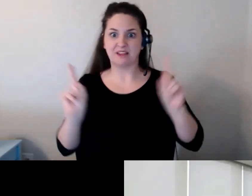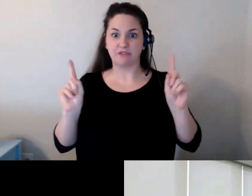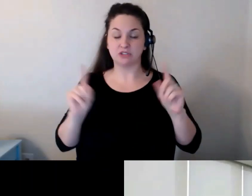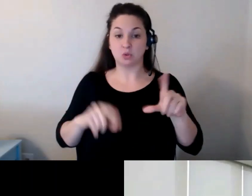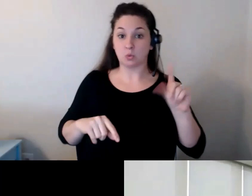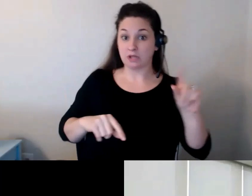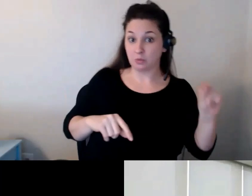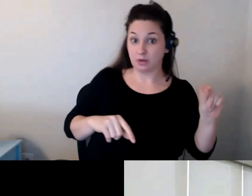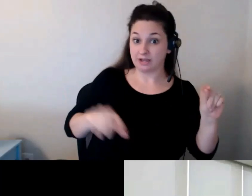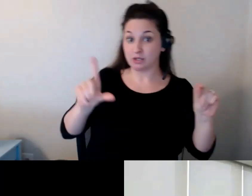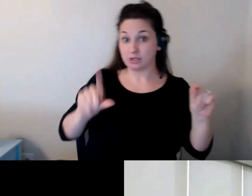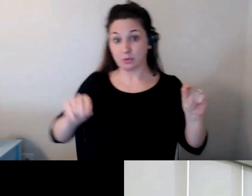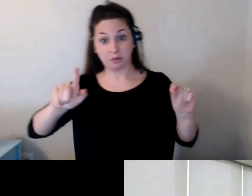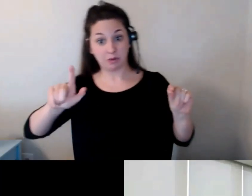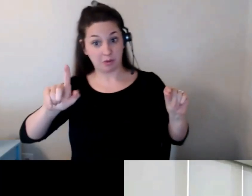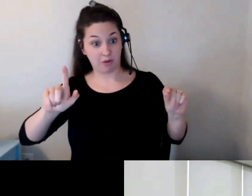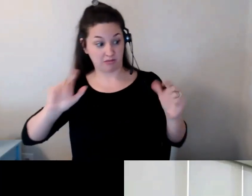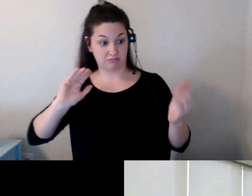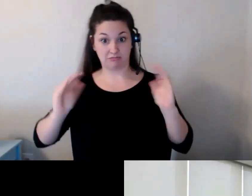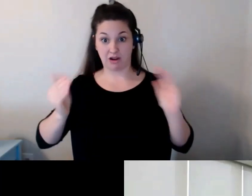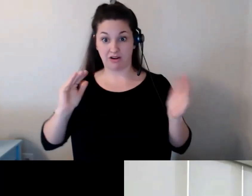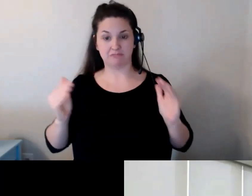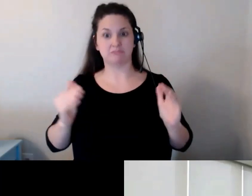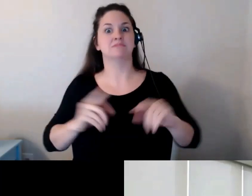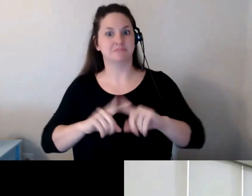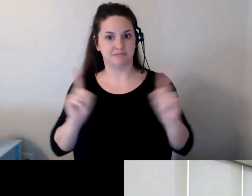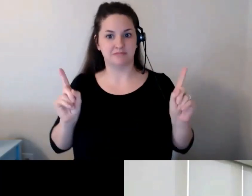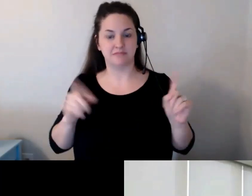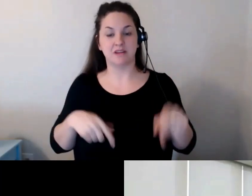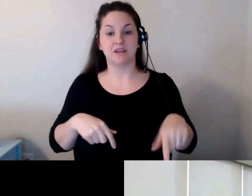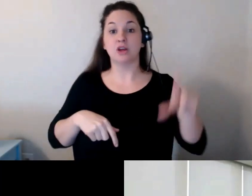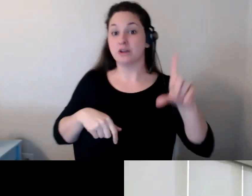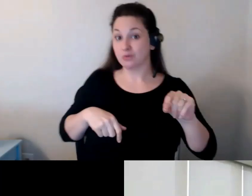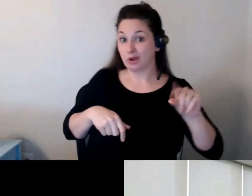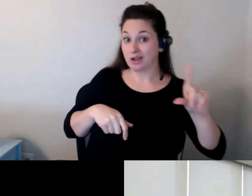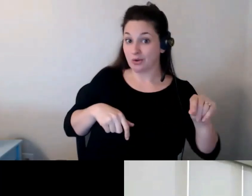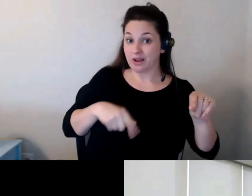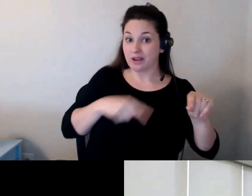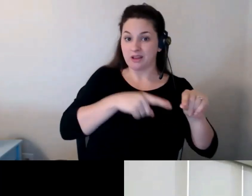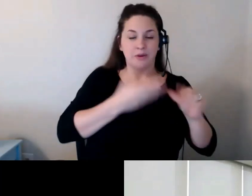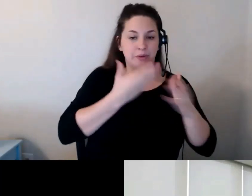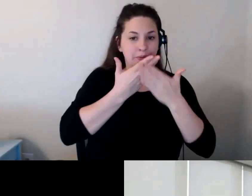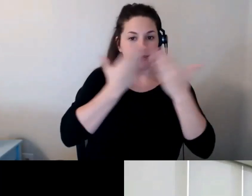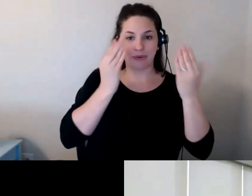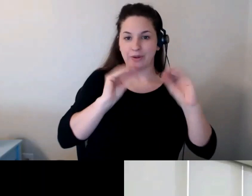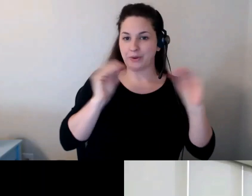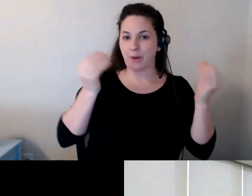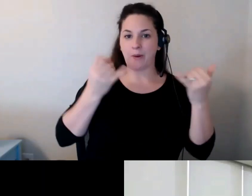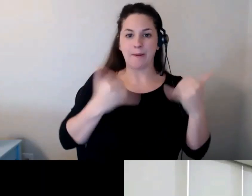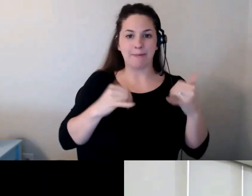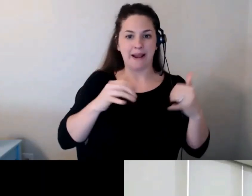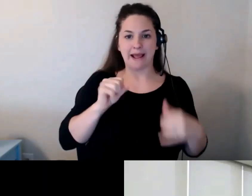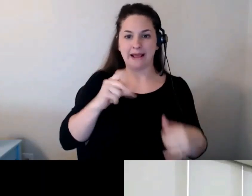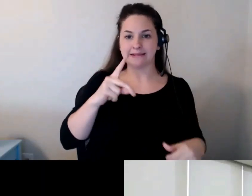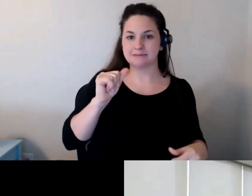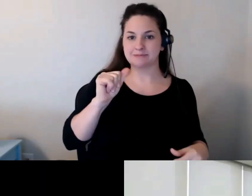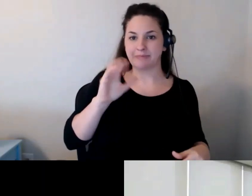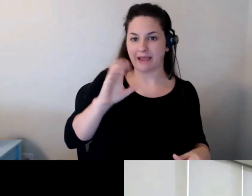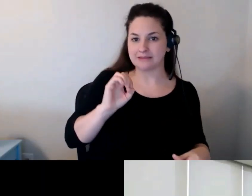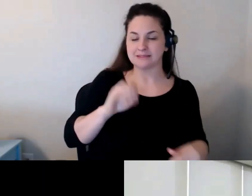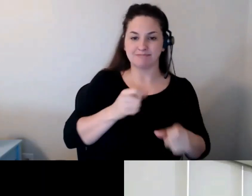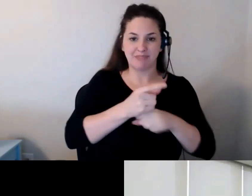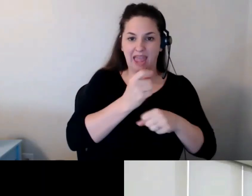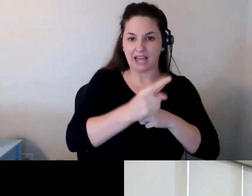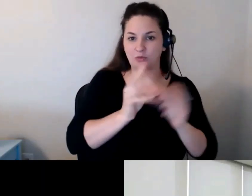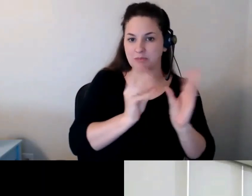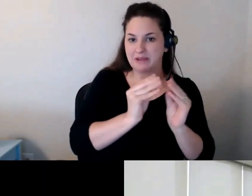and 2021. In 2020, there was no place-based annual meeting. And so